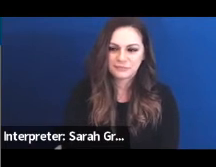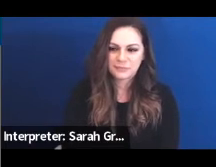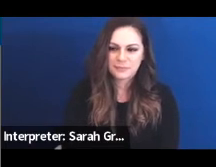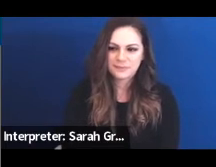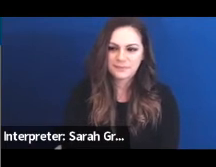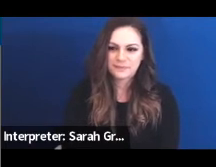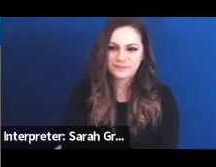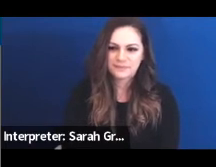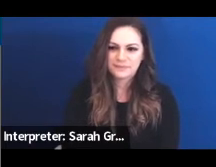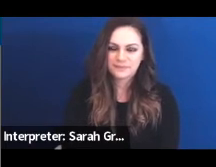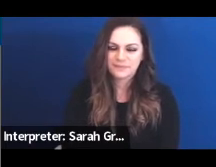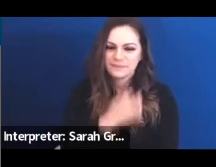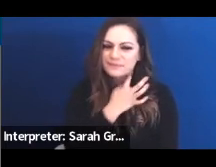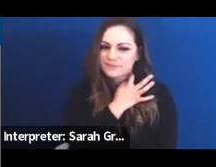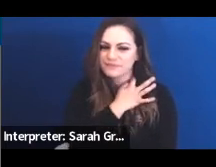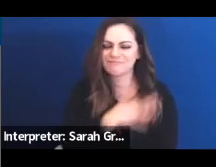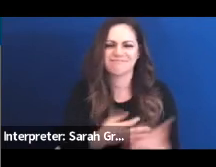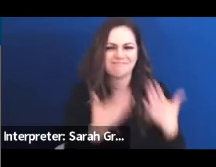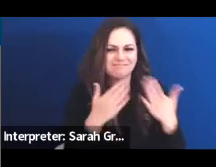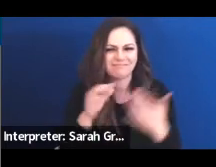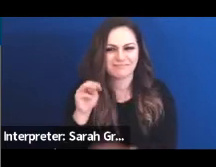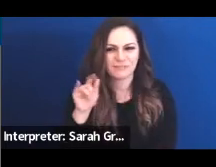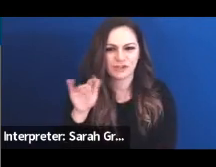Thank you, Michelle. Next slide, please.